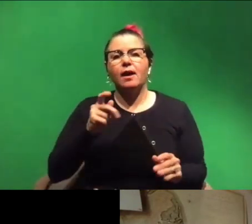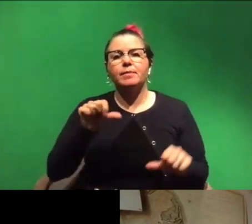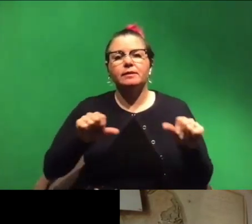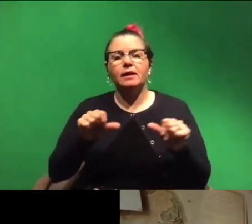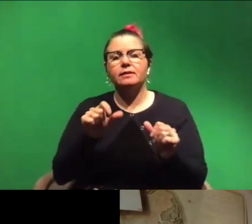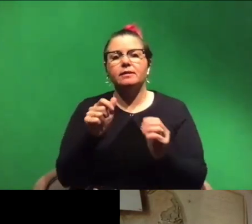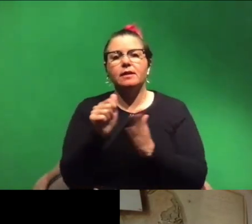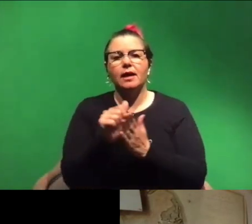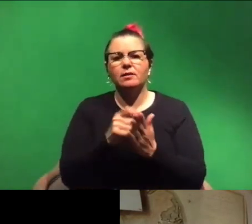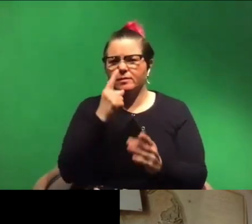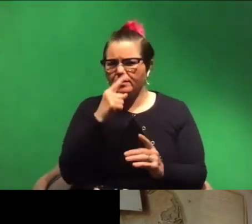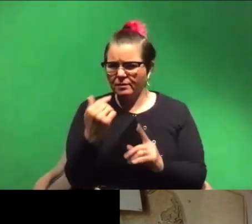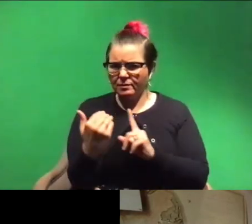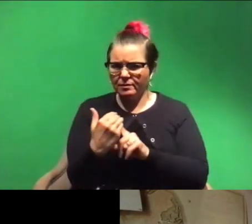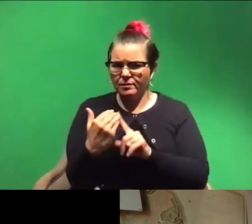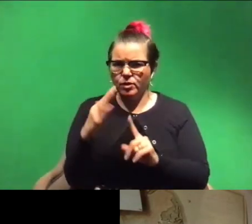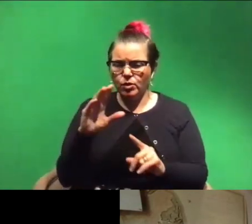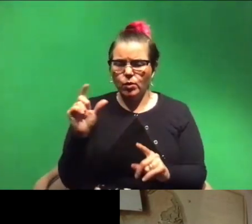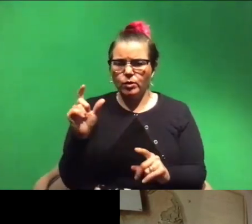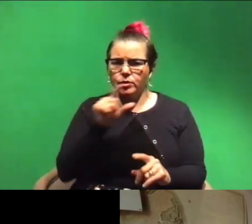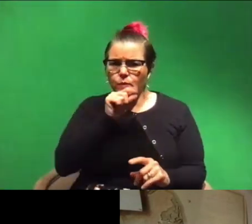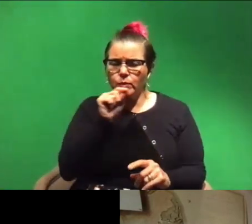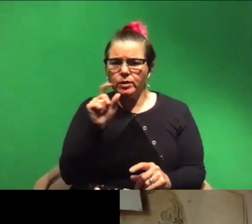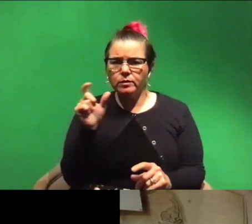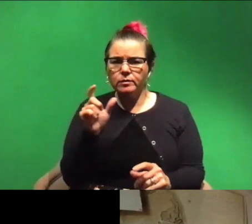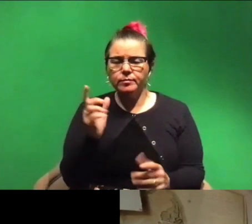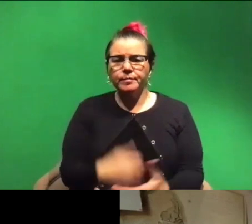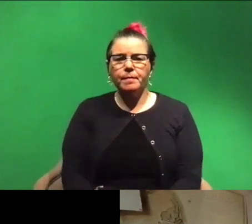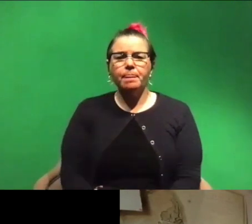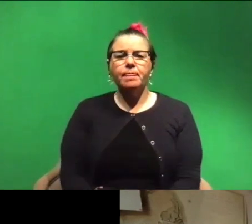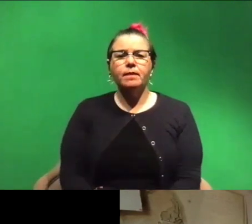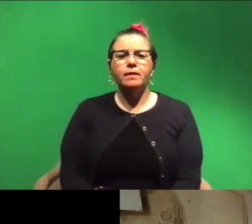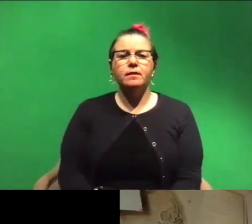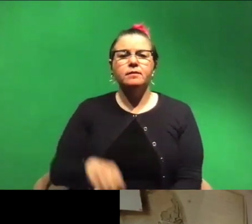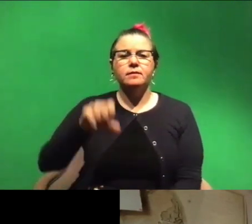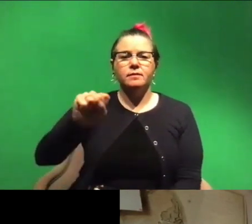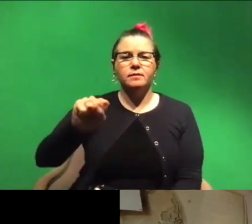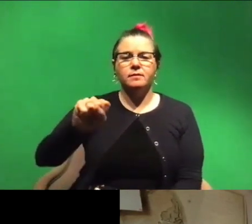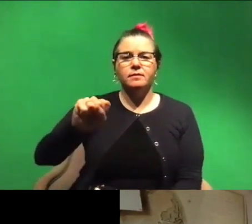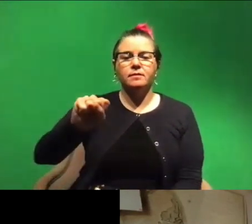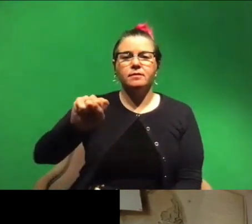remind us of your Twitter handle? Yeah, so I'm Stacy Phillips,